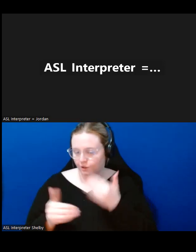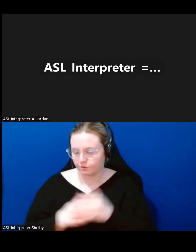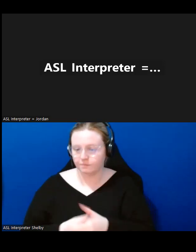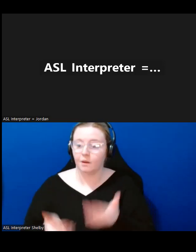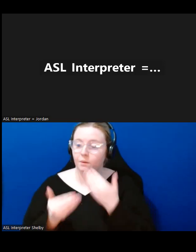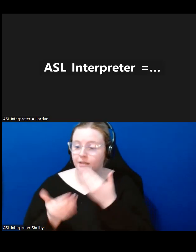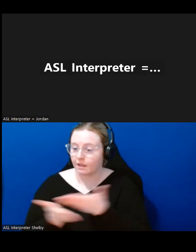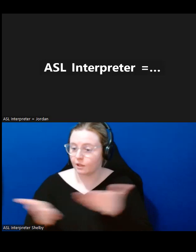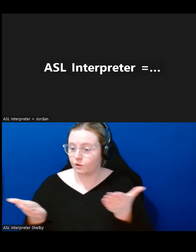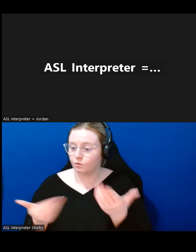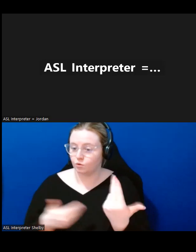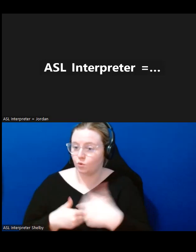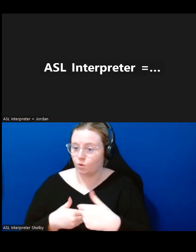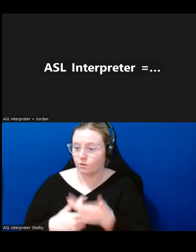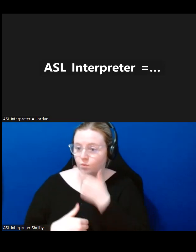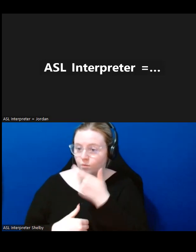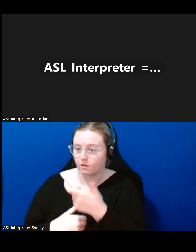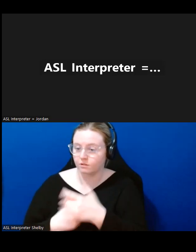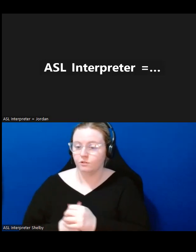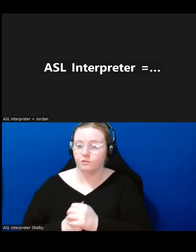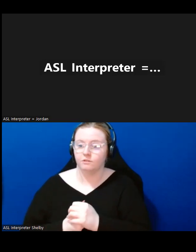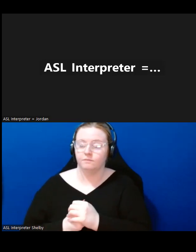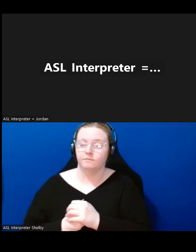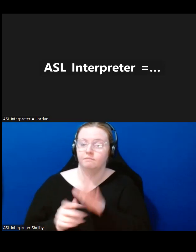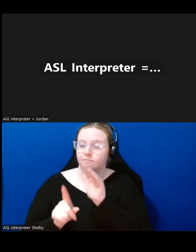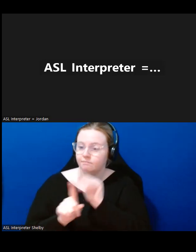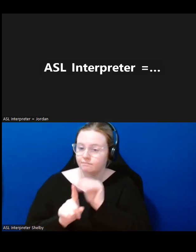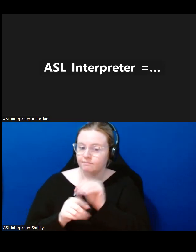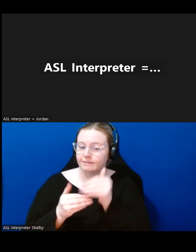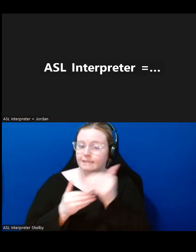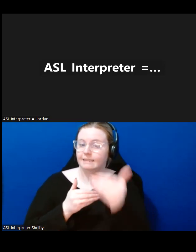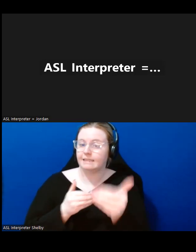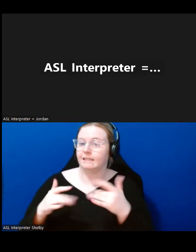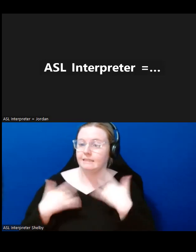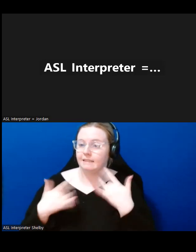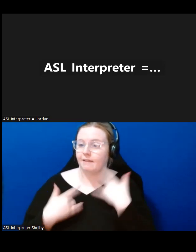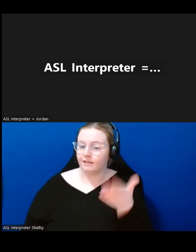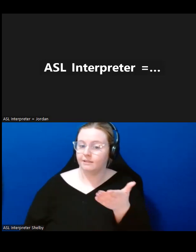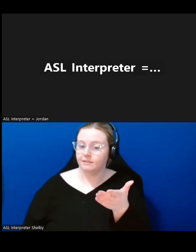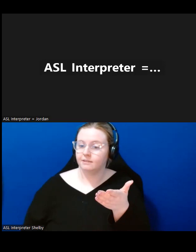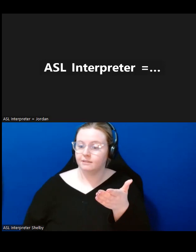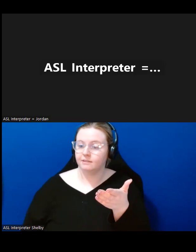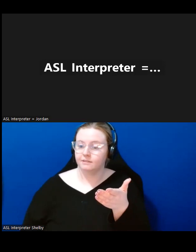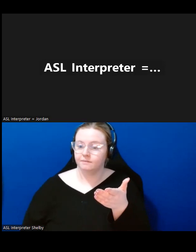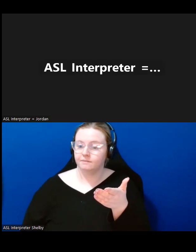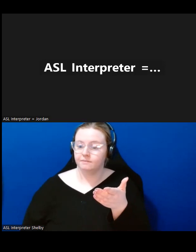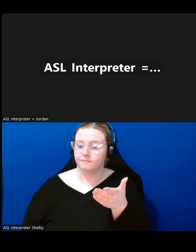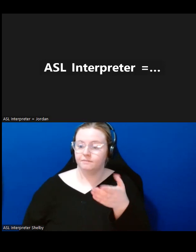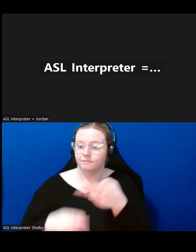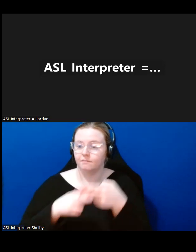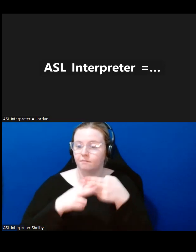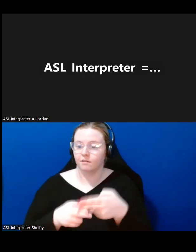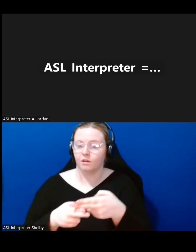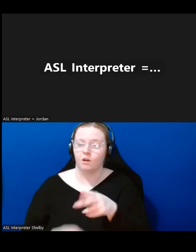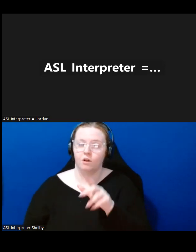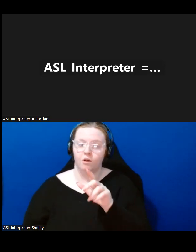that joined today's session as well. And to remind you that our next session is called Let's Talk About Living on a